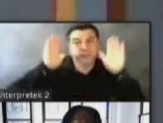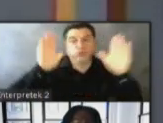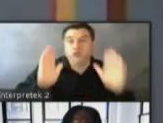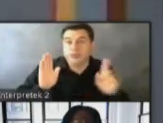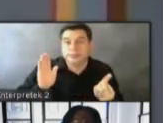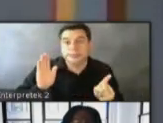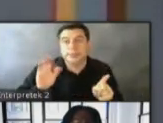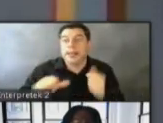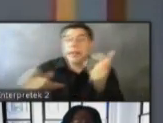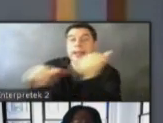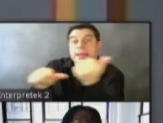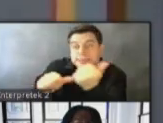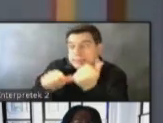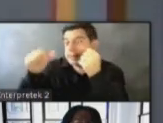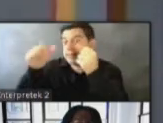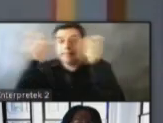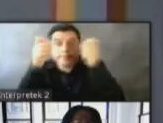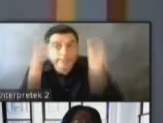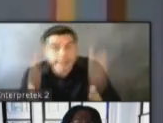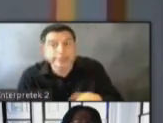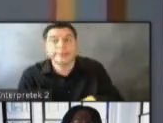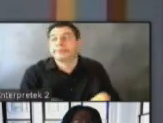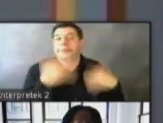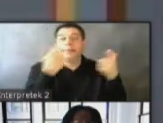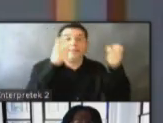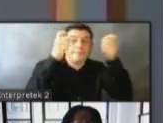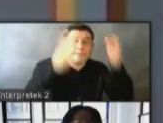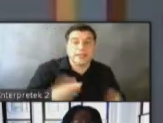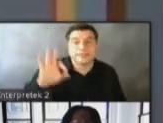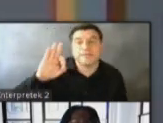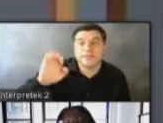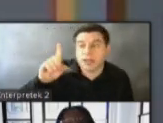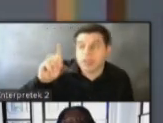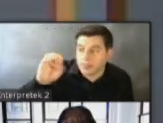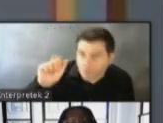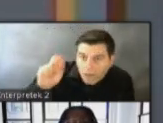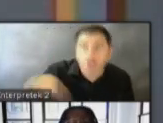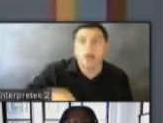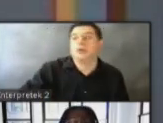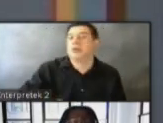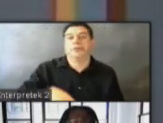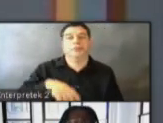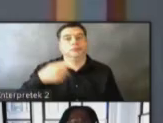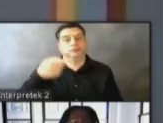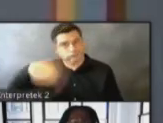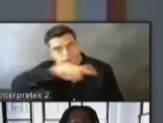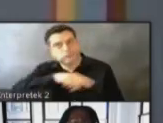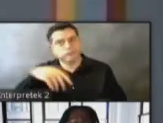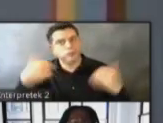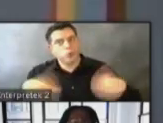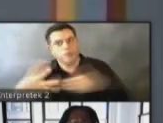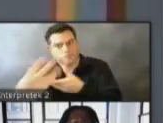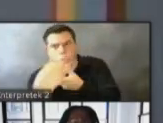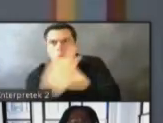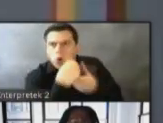and Manager Feldman are, I think, pointing us in a good direction. But we've